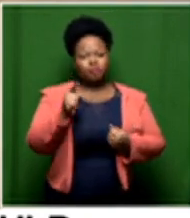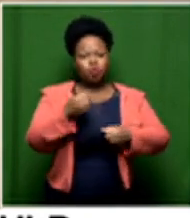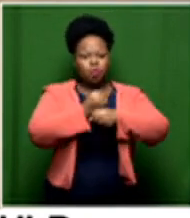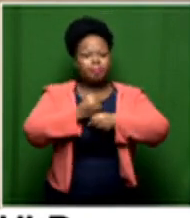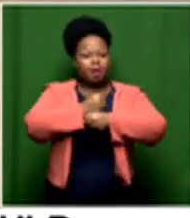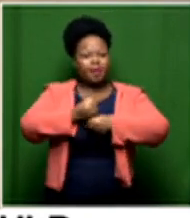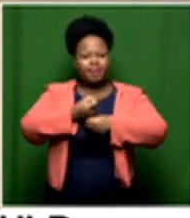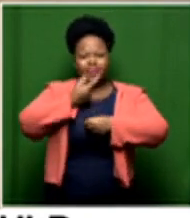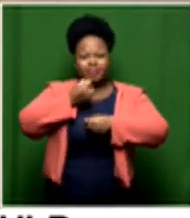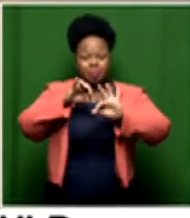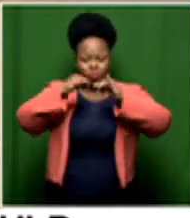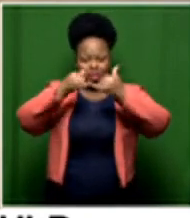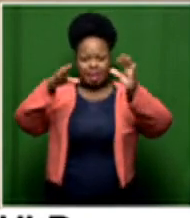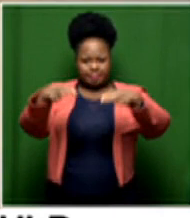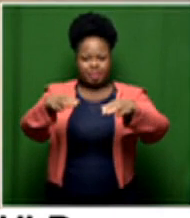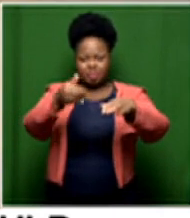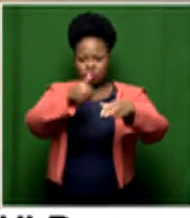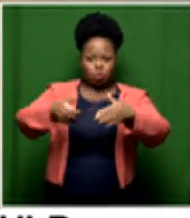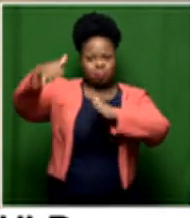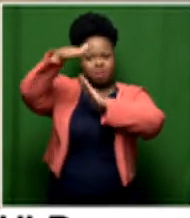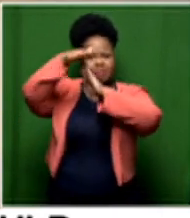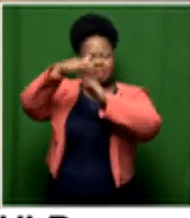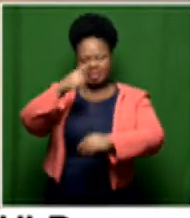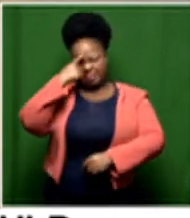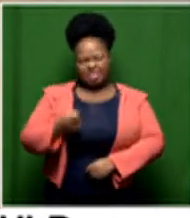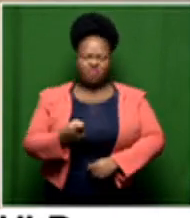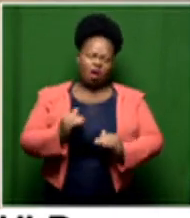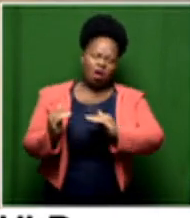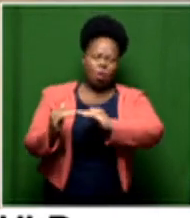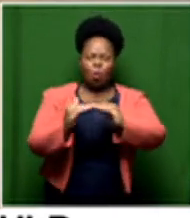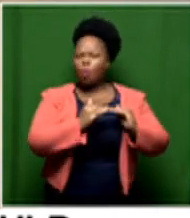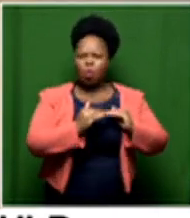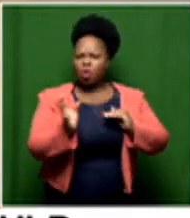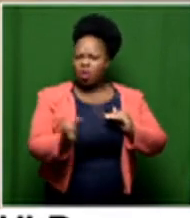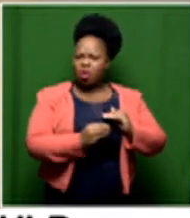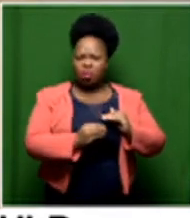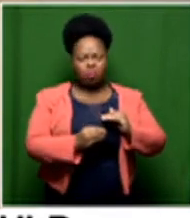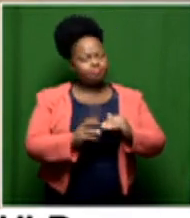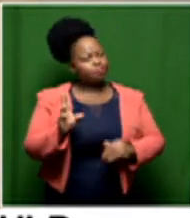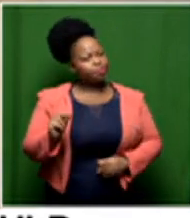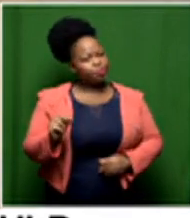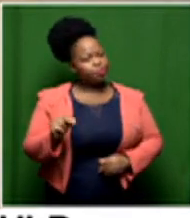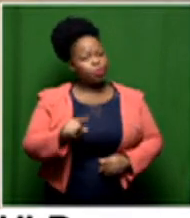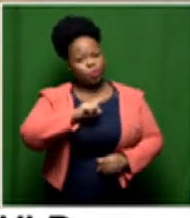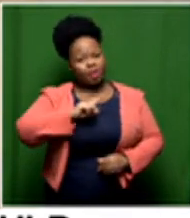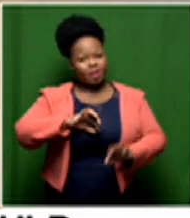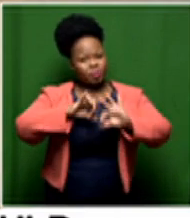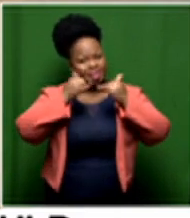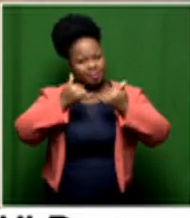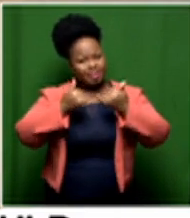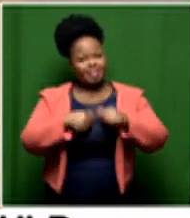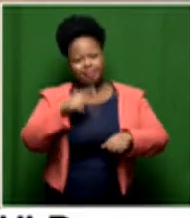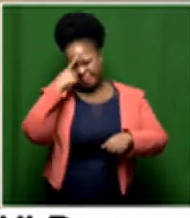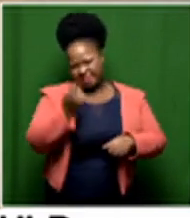pharmaceutical companies. Don't expect that they believe in equity and equality. What they believe in is the